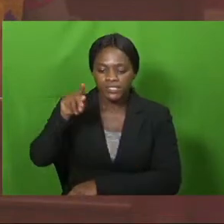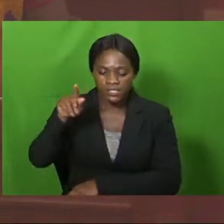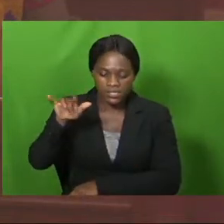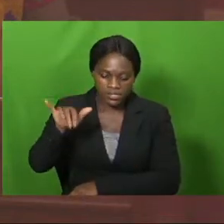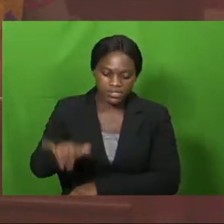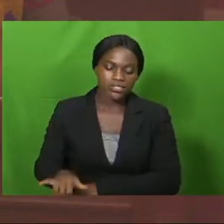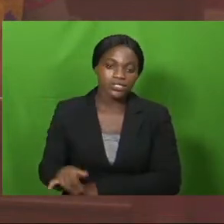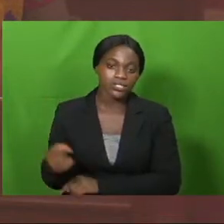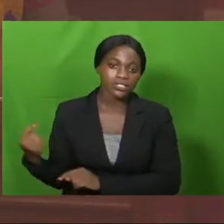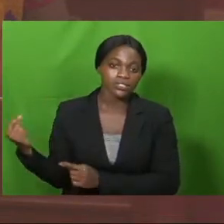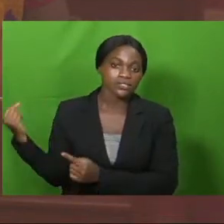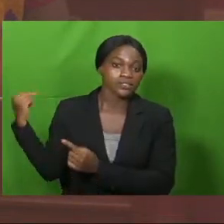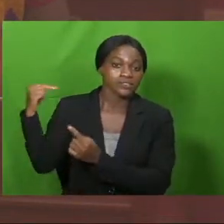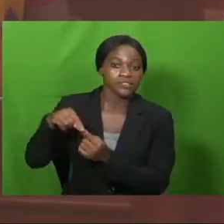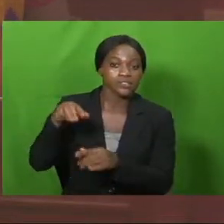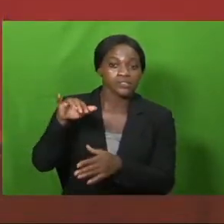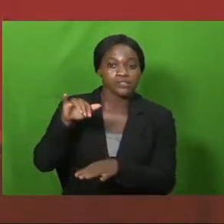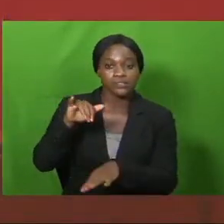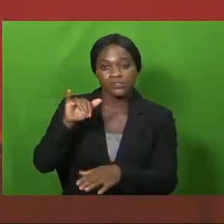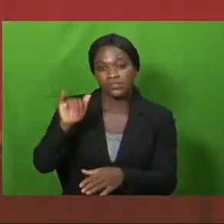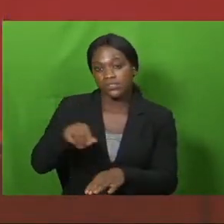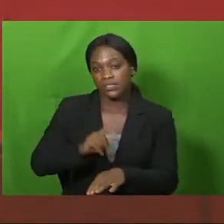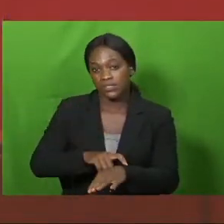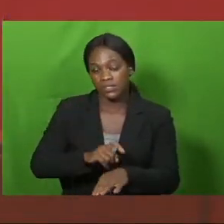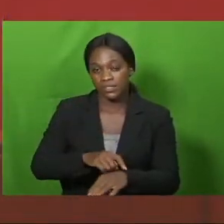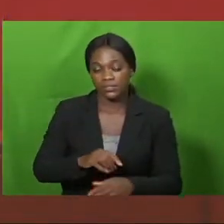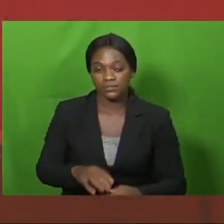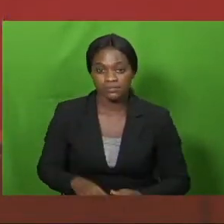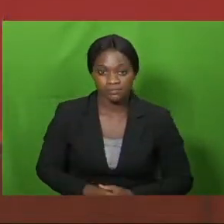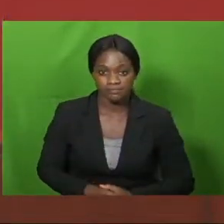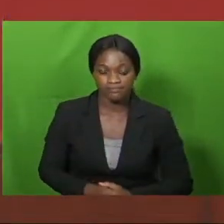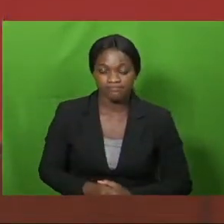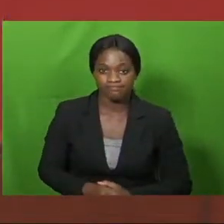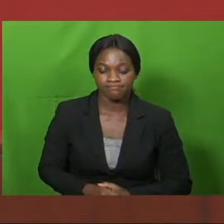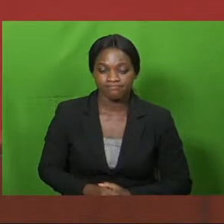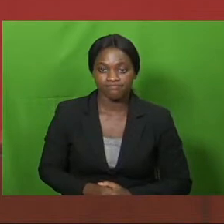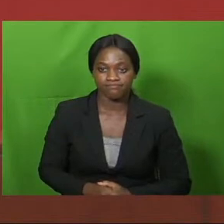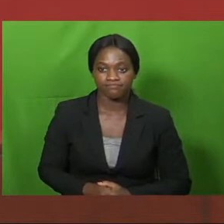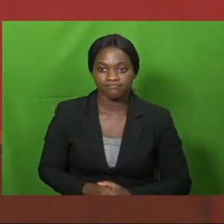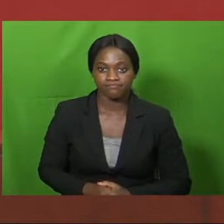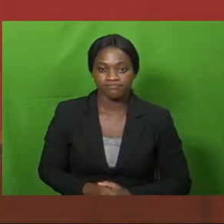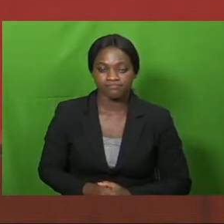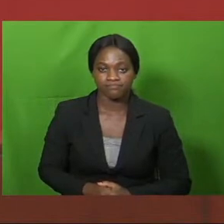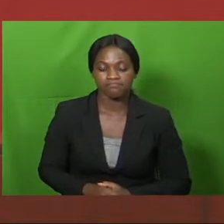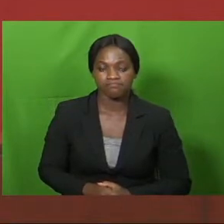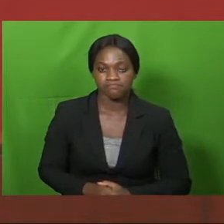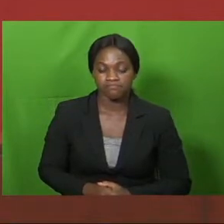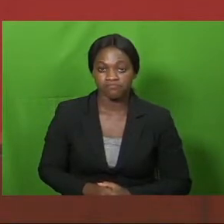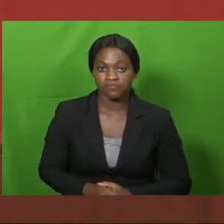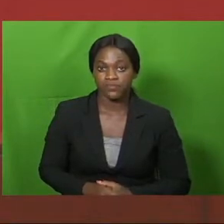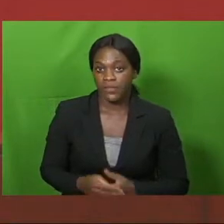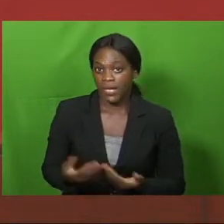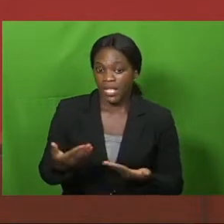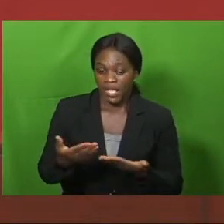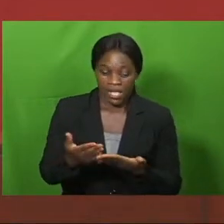much. On that note, we will turn to page